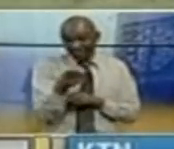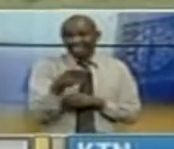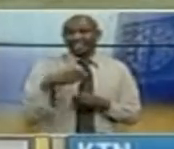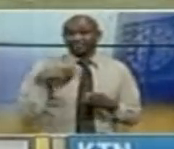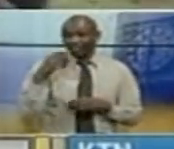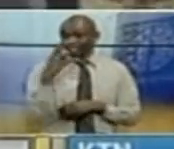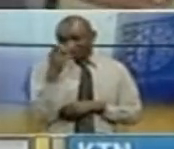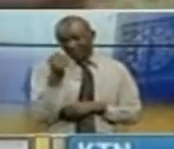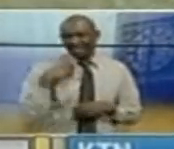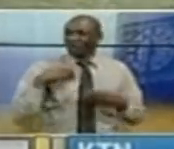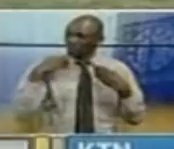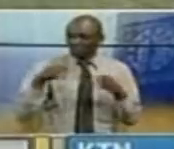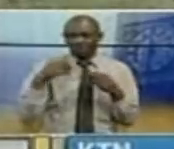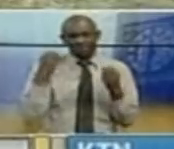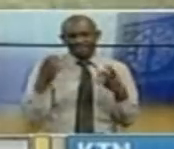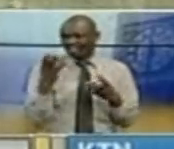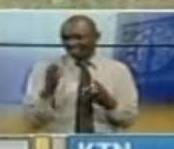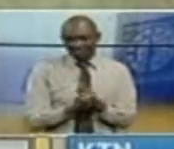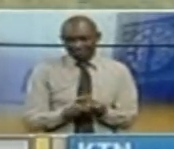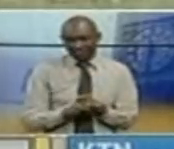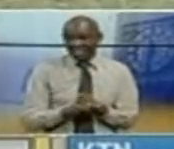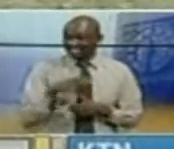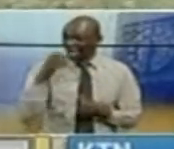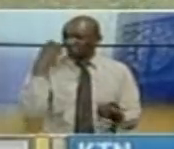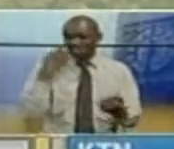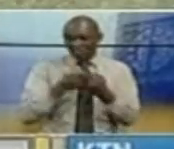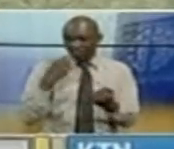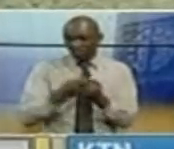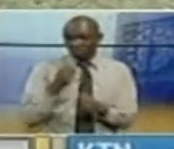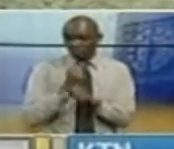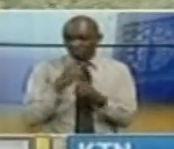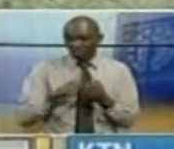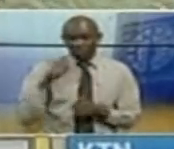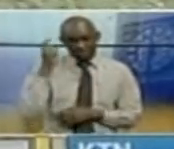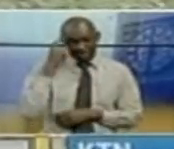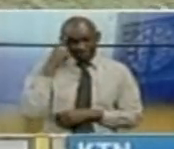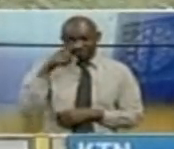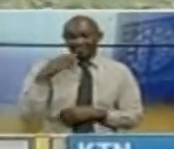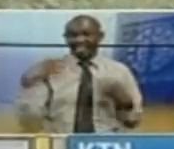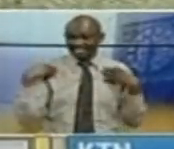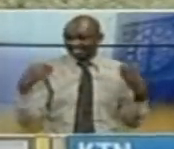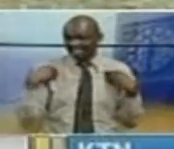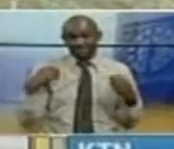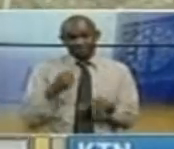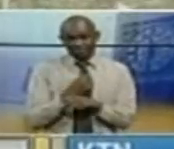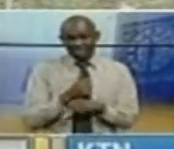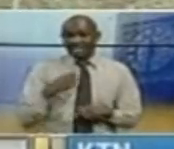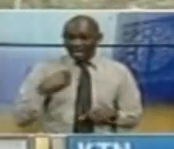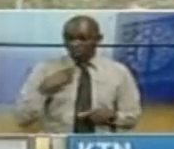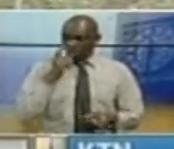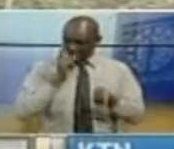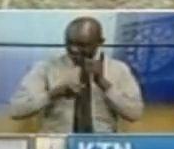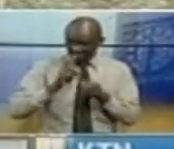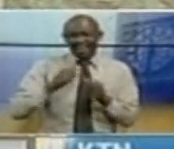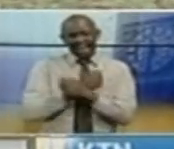by misfortunes. It is more difficult to do the once daily dose of exercise. Cross country was